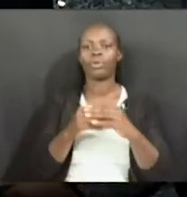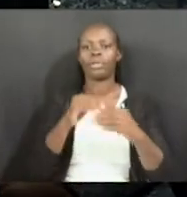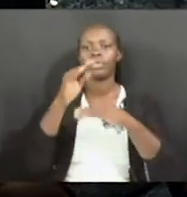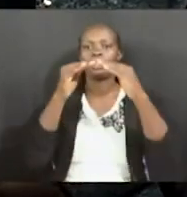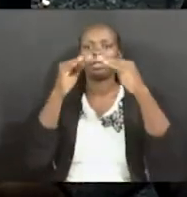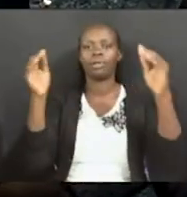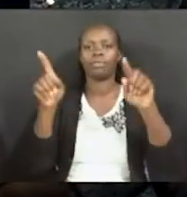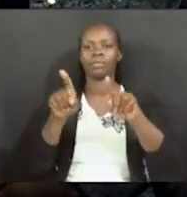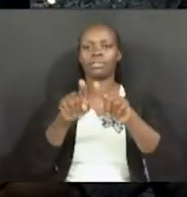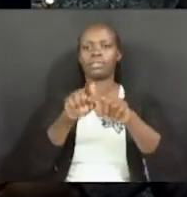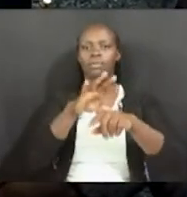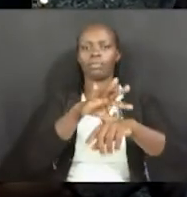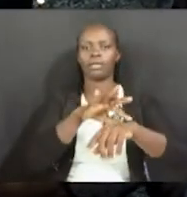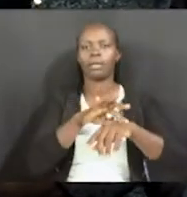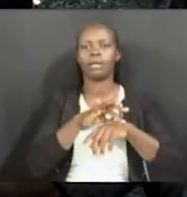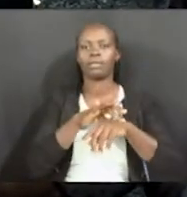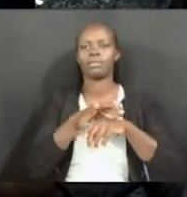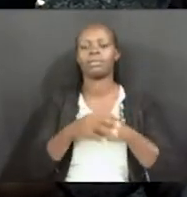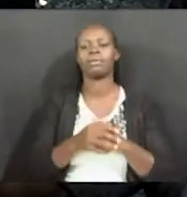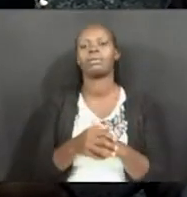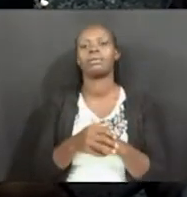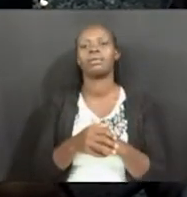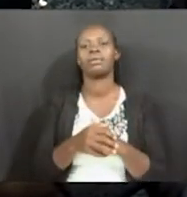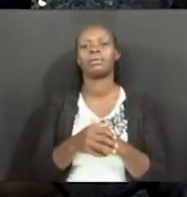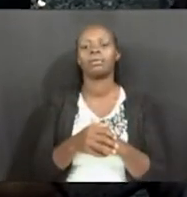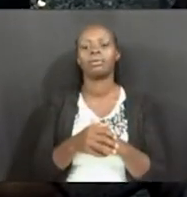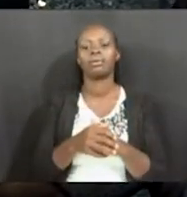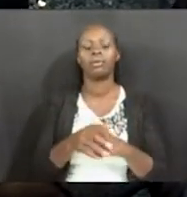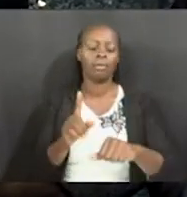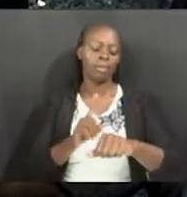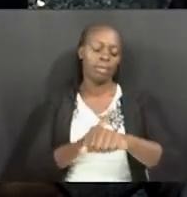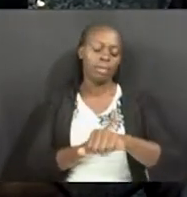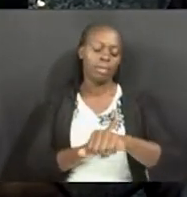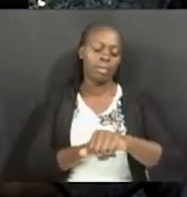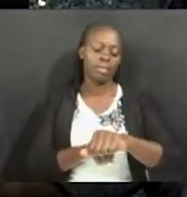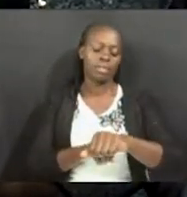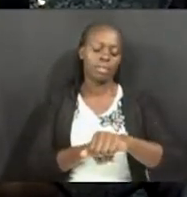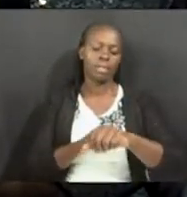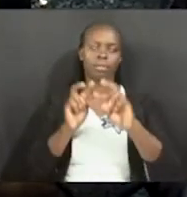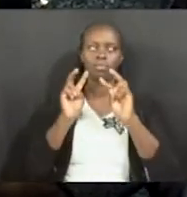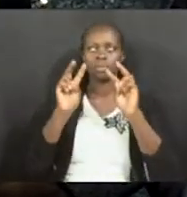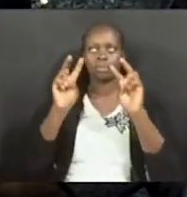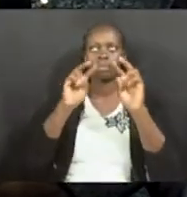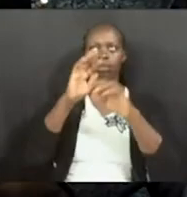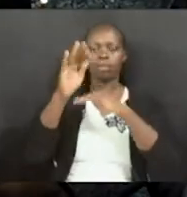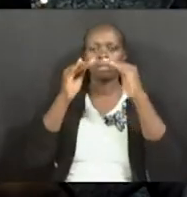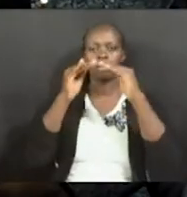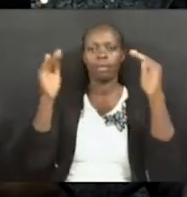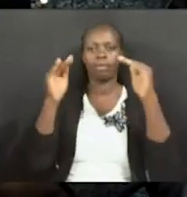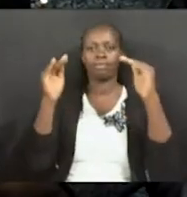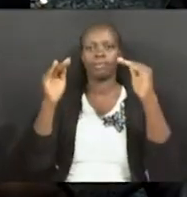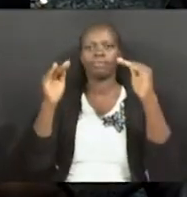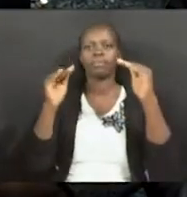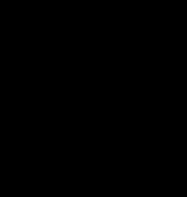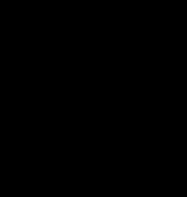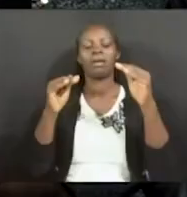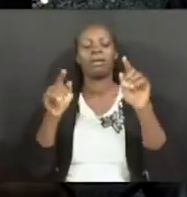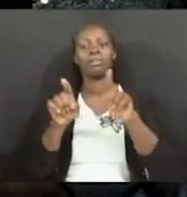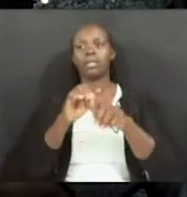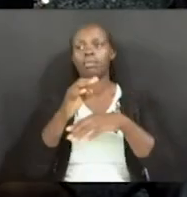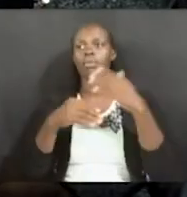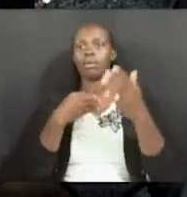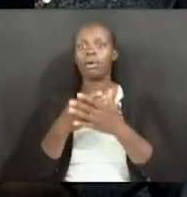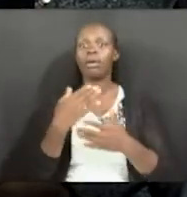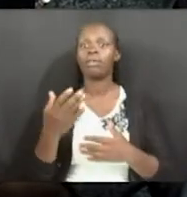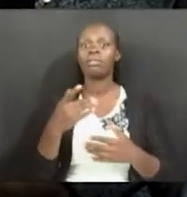the faithfuls to rejoice in. When we will see the gold and the many things that you have used to